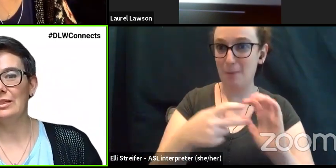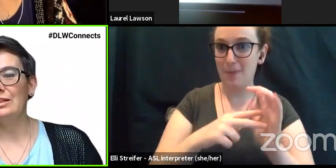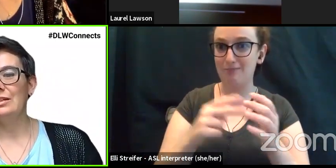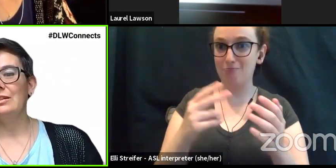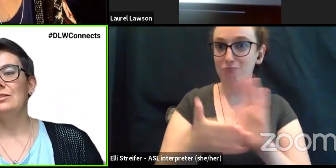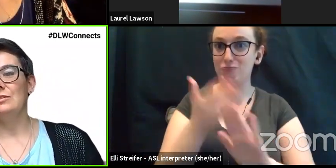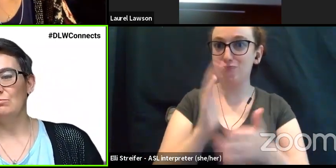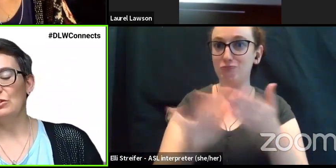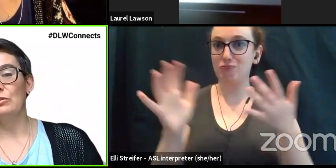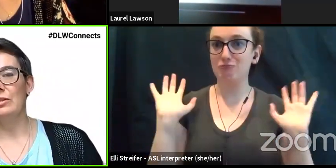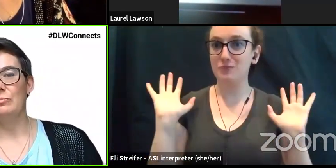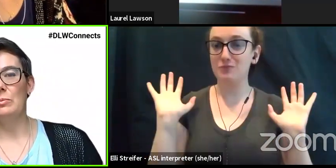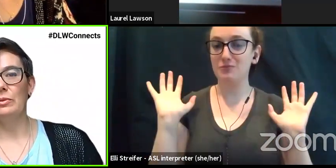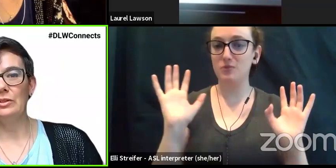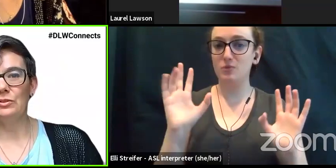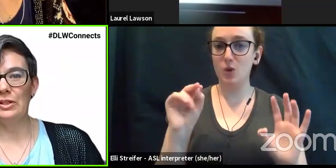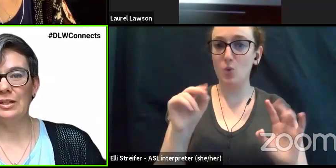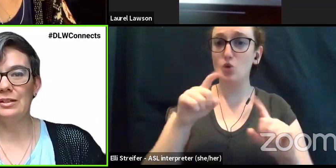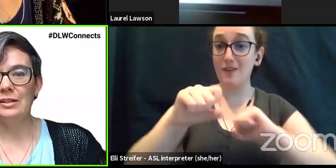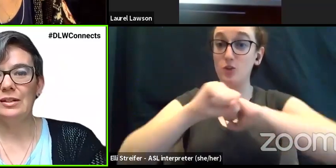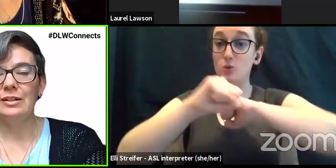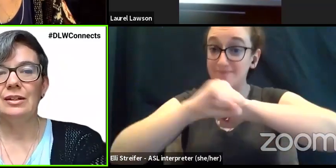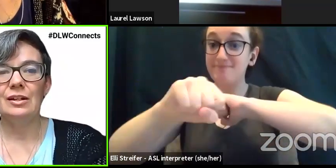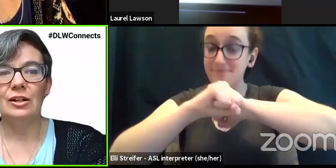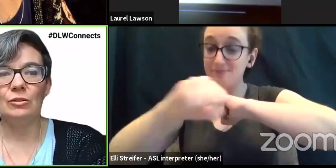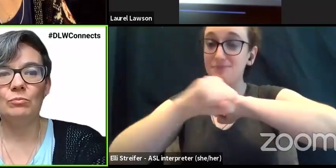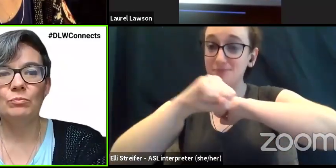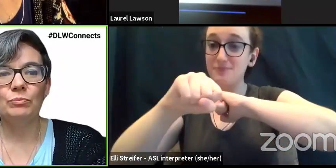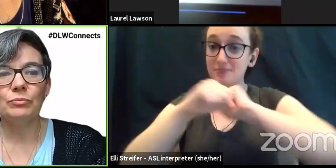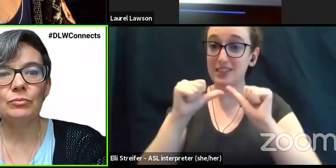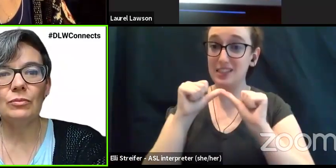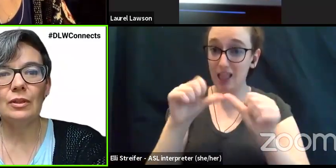really, to, you know, get people interested.